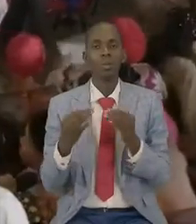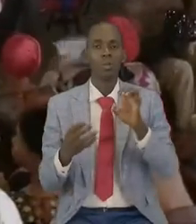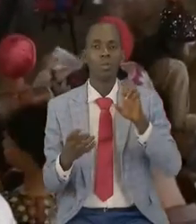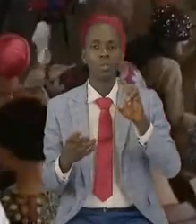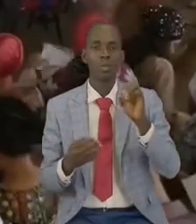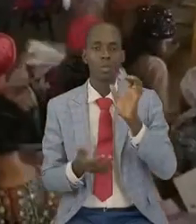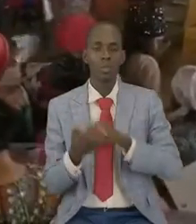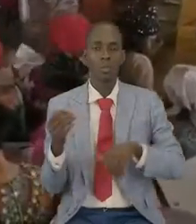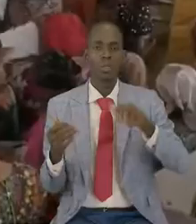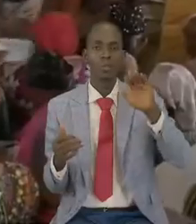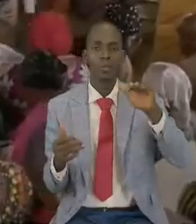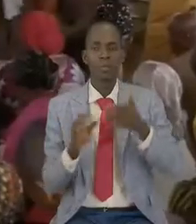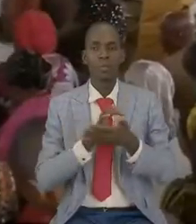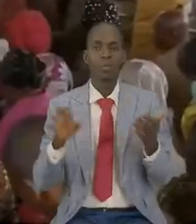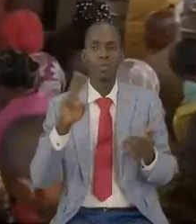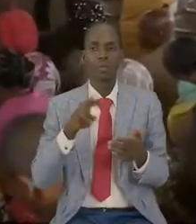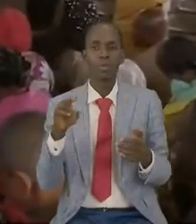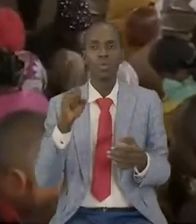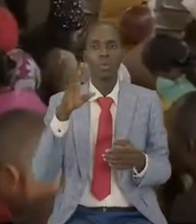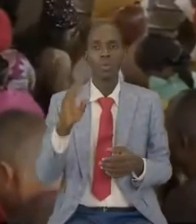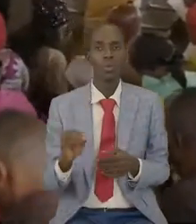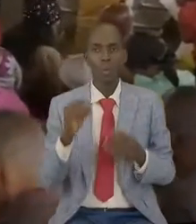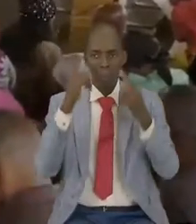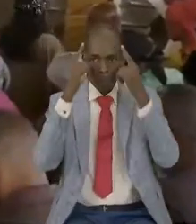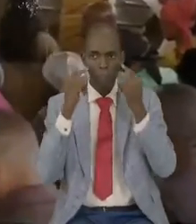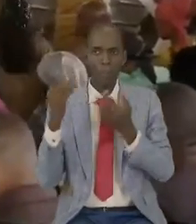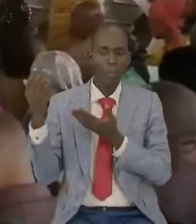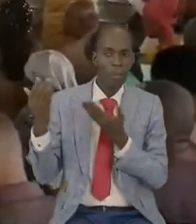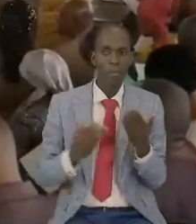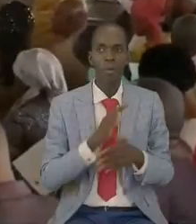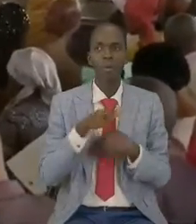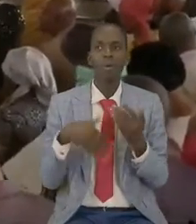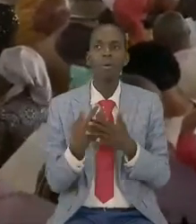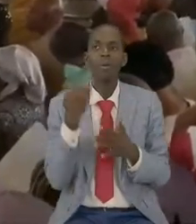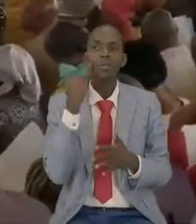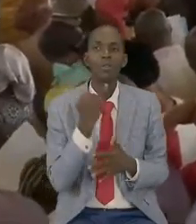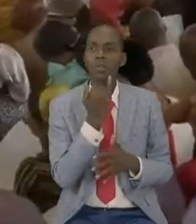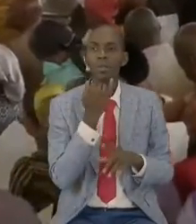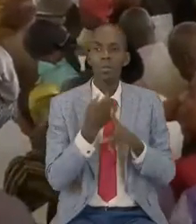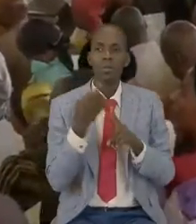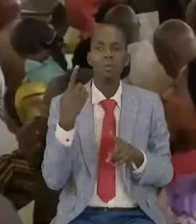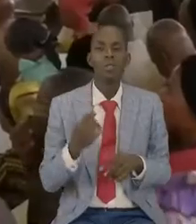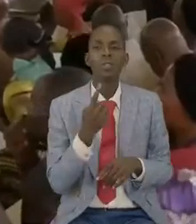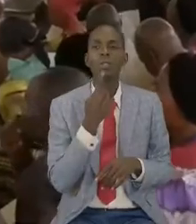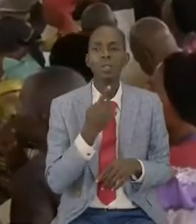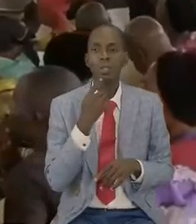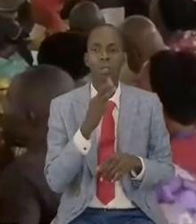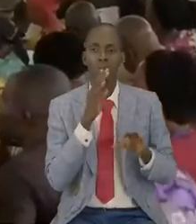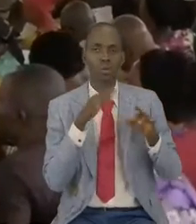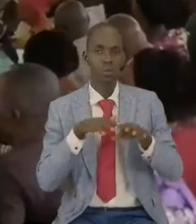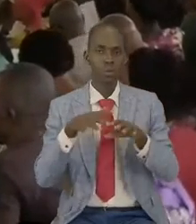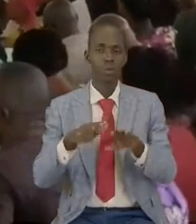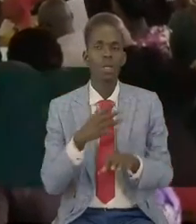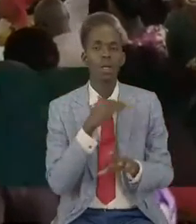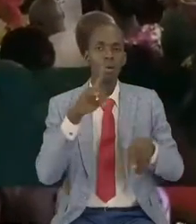So Moses brought Israel from the Red Sea, and they went out into